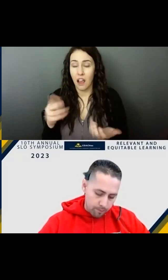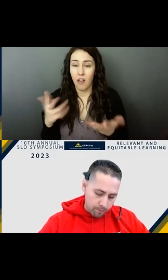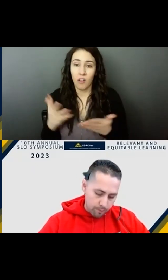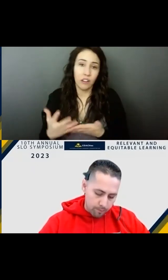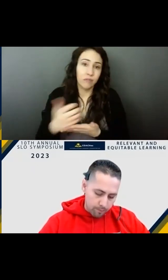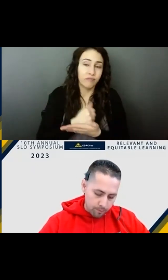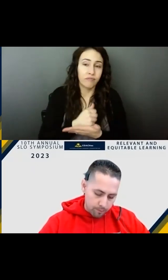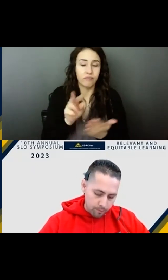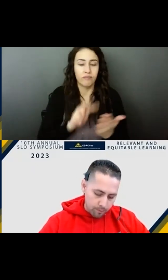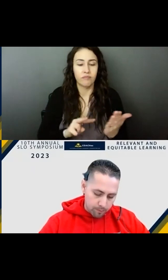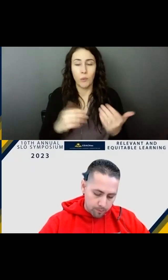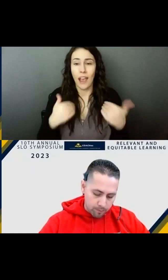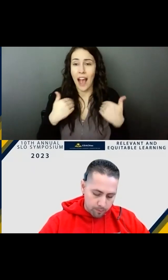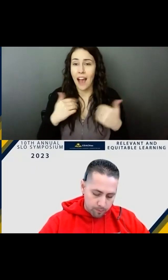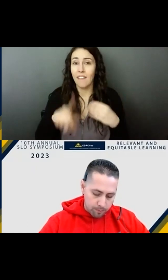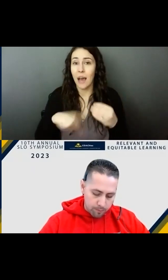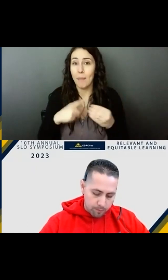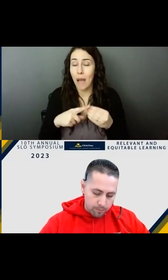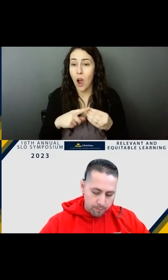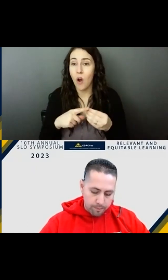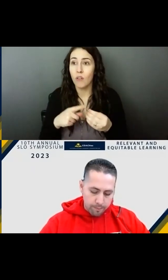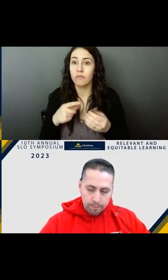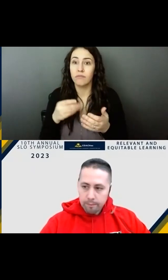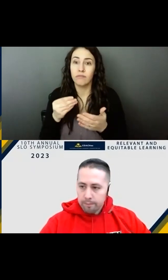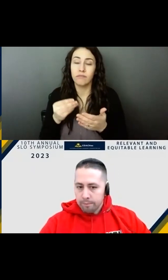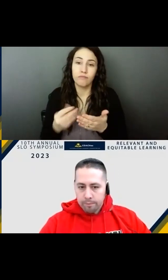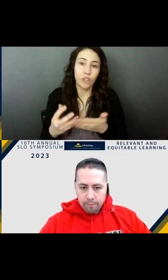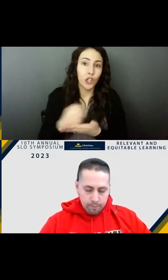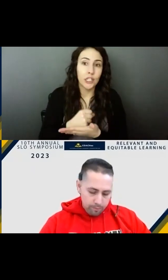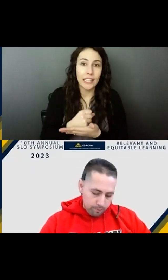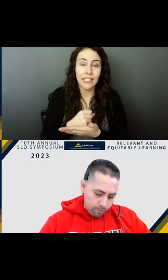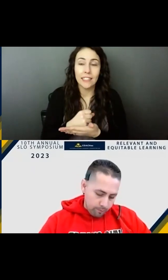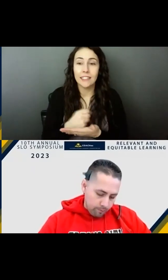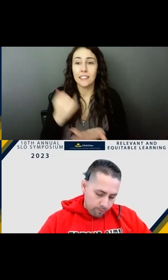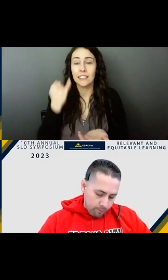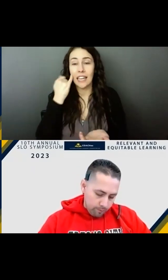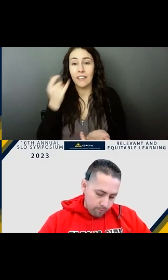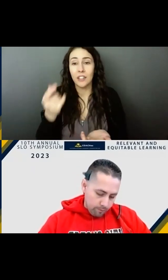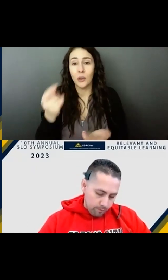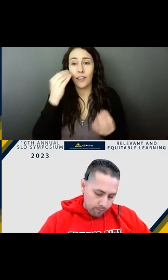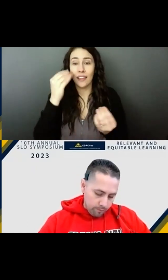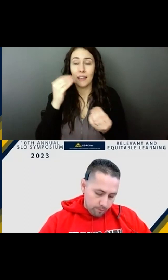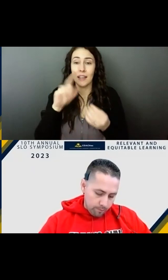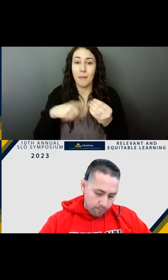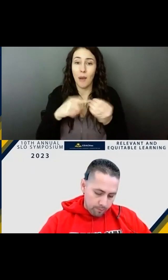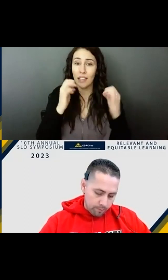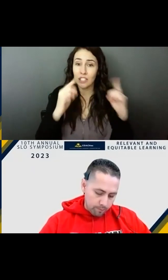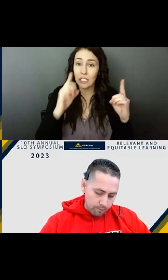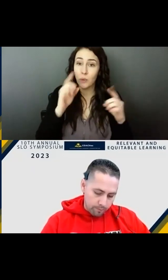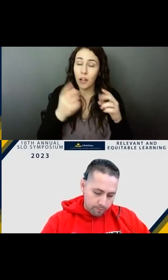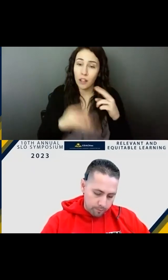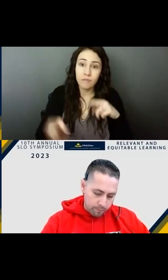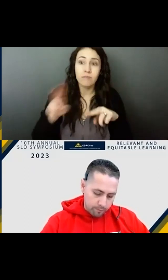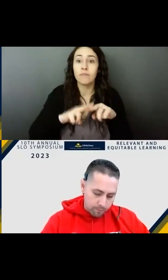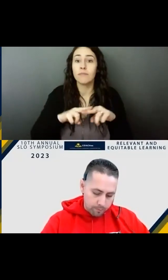earnings. So if you're thinking about education as a way of increasing economic and social mobility, and you go back and you